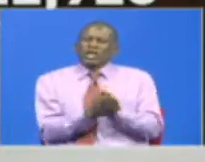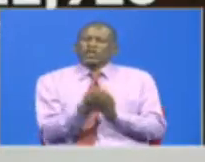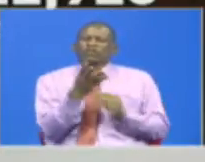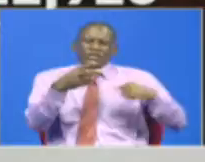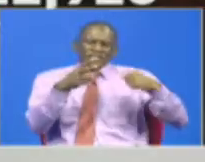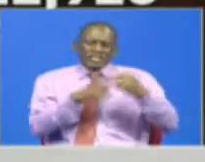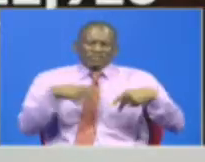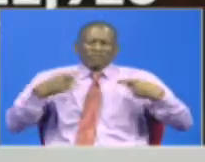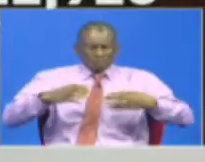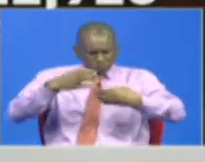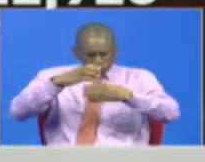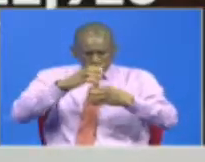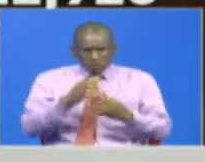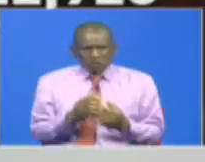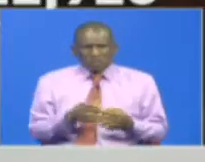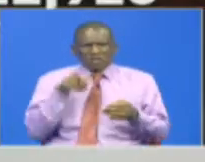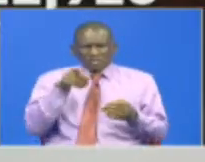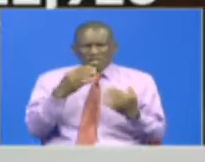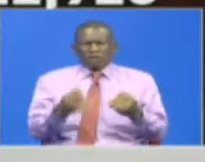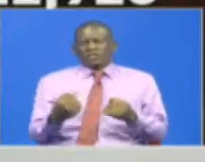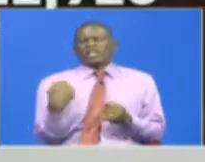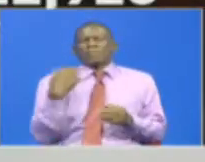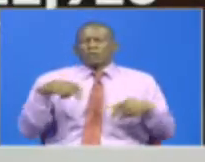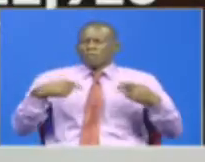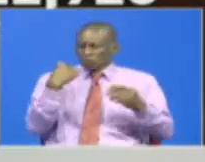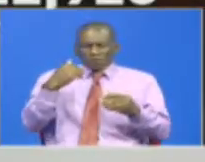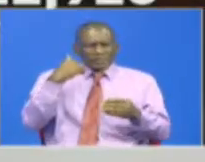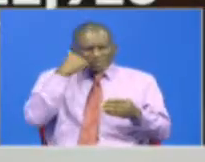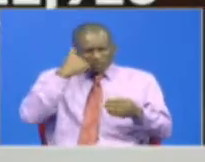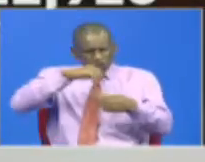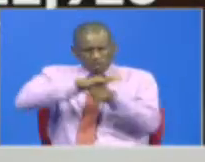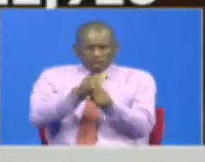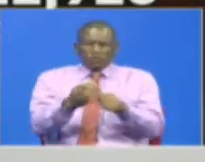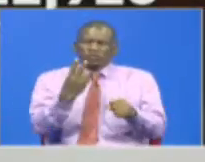4,547 tested. This brings the number of infections to